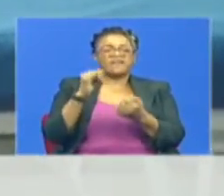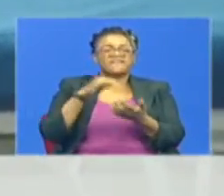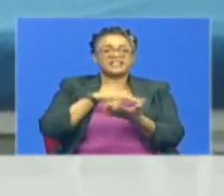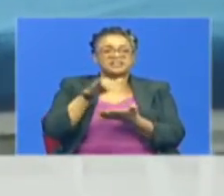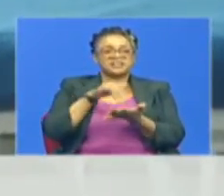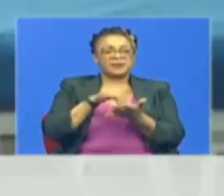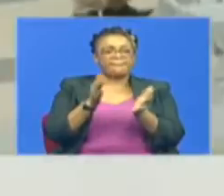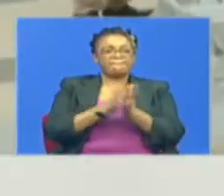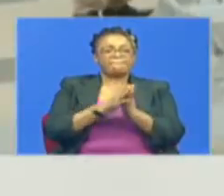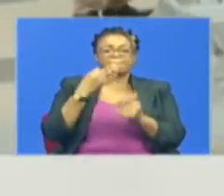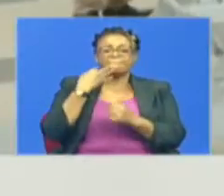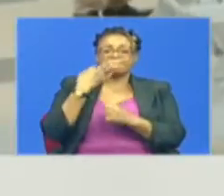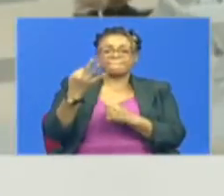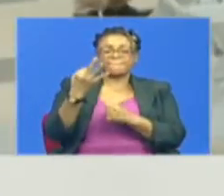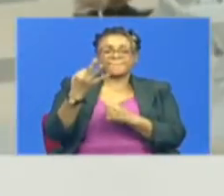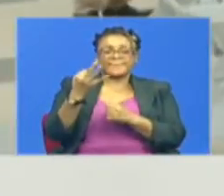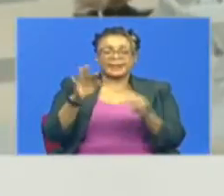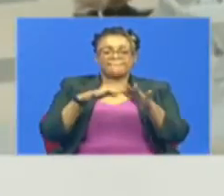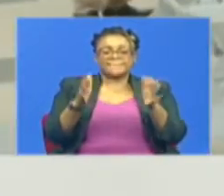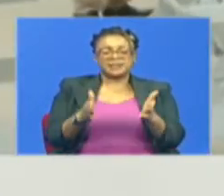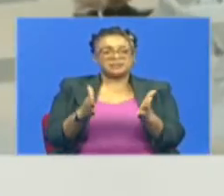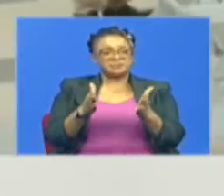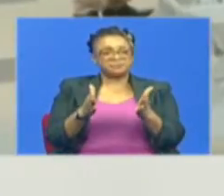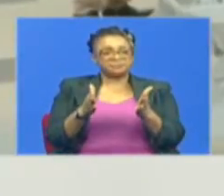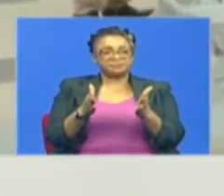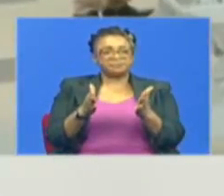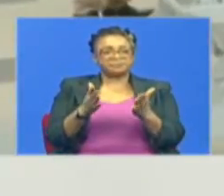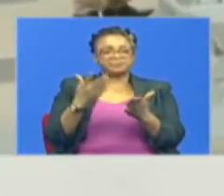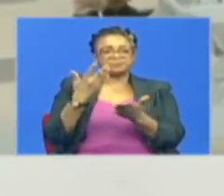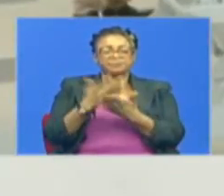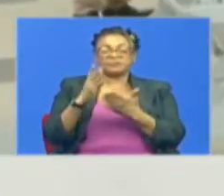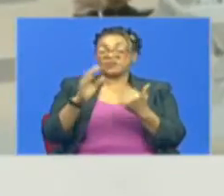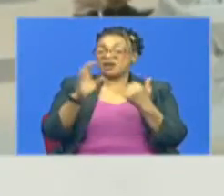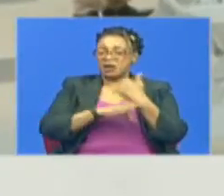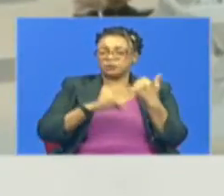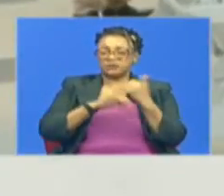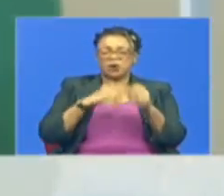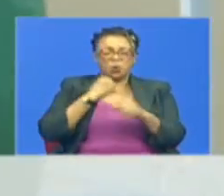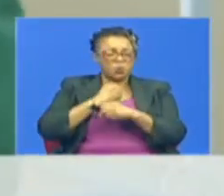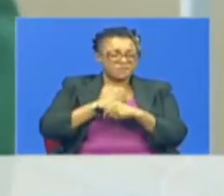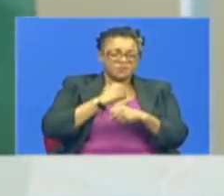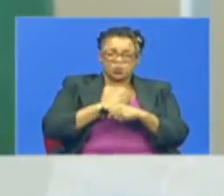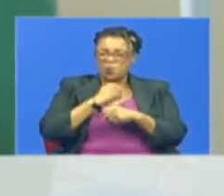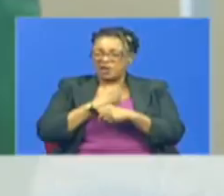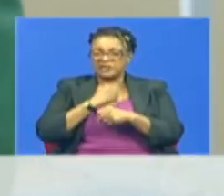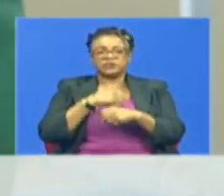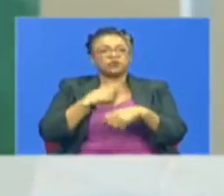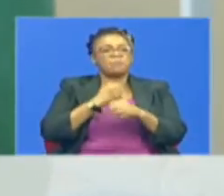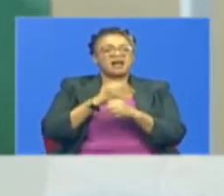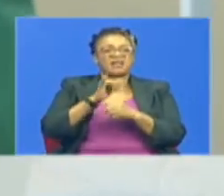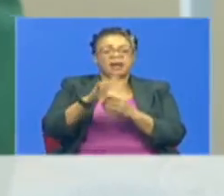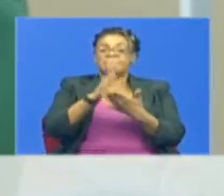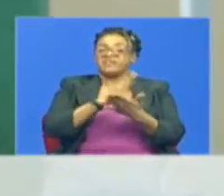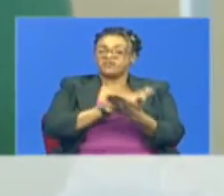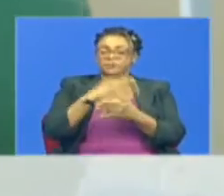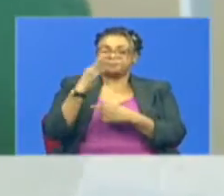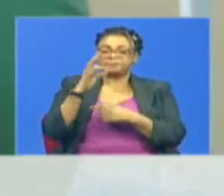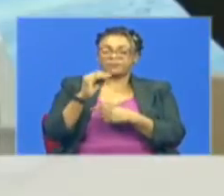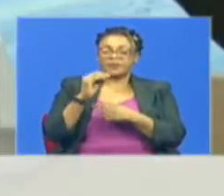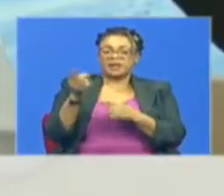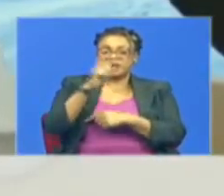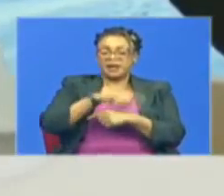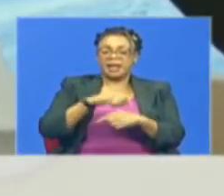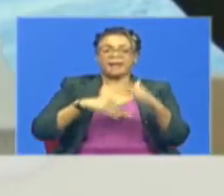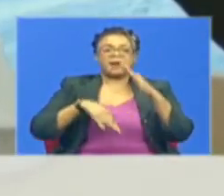a 300-bed capacity. 34 counties are working to put in place the facilities before the 30-day period